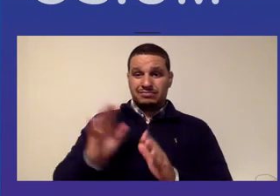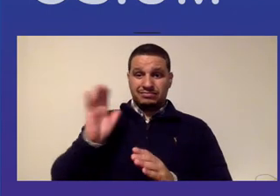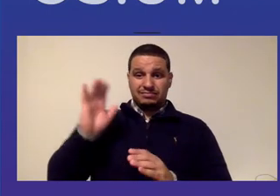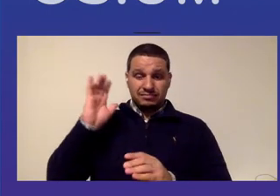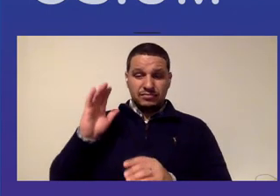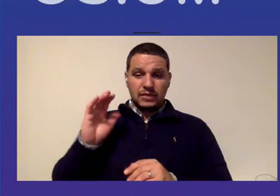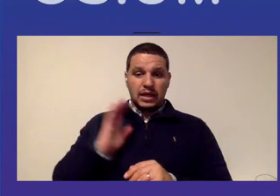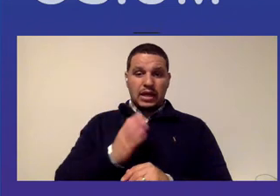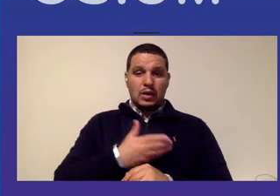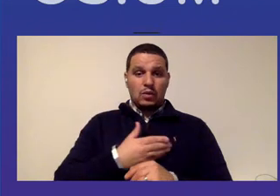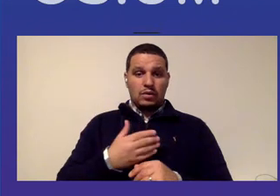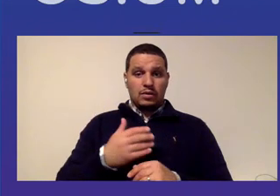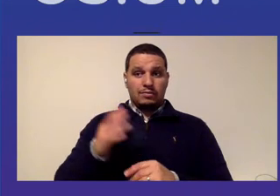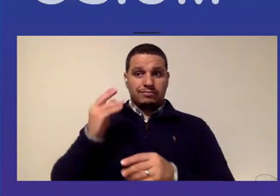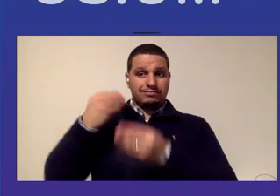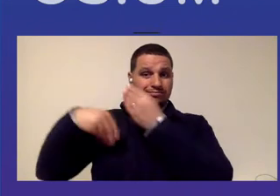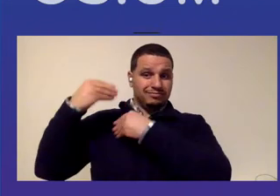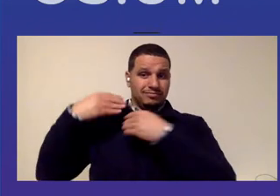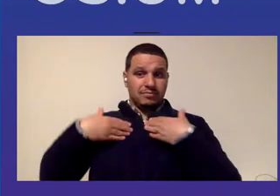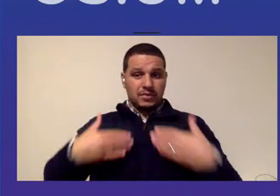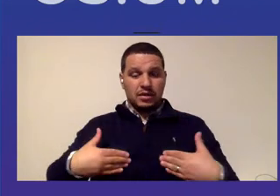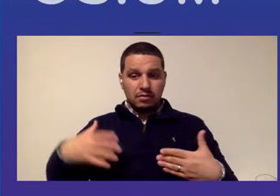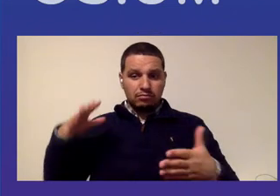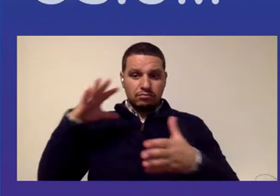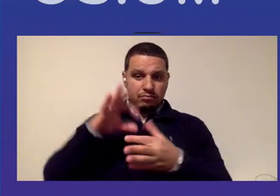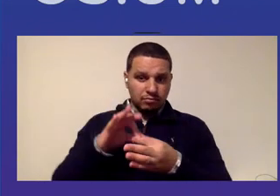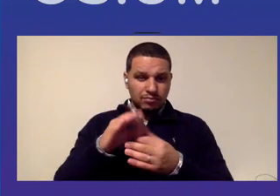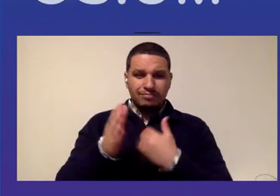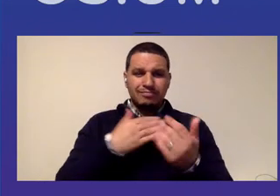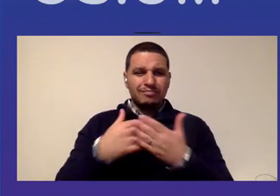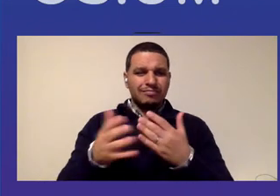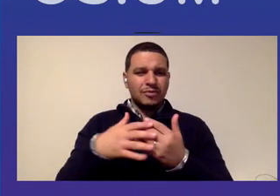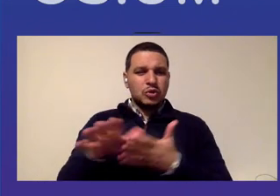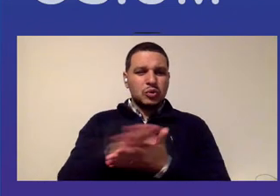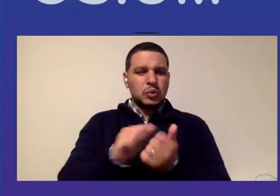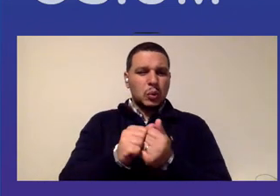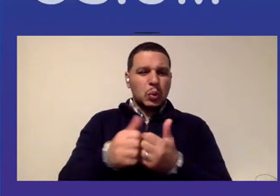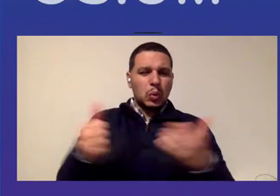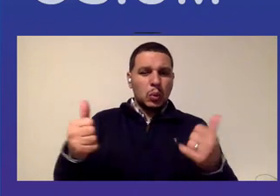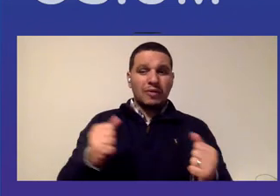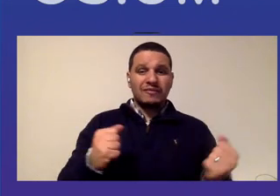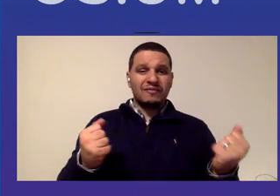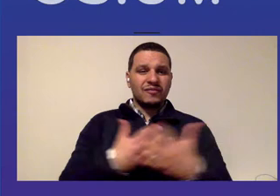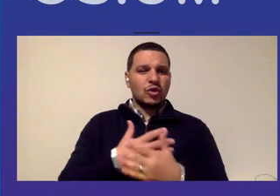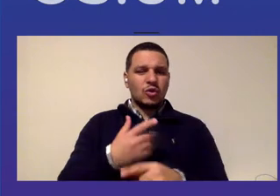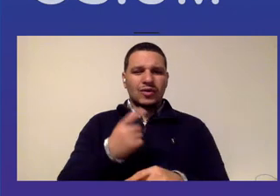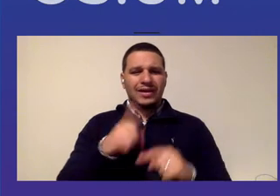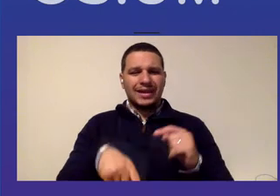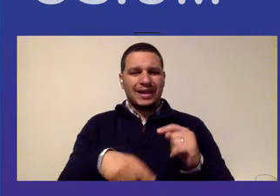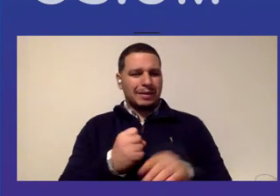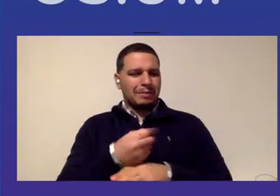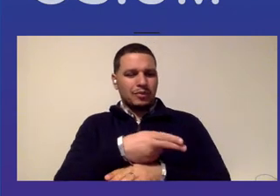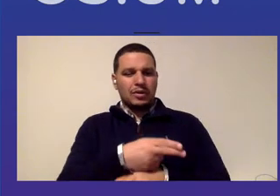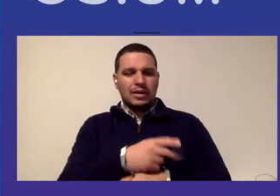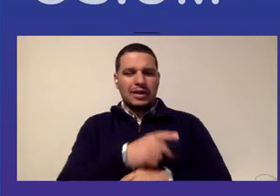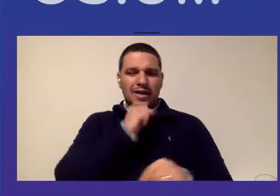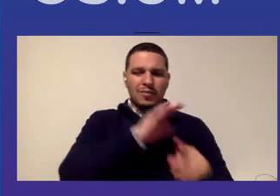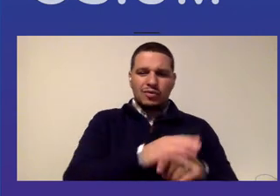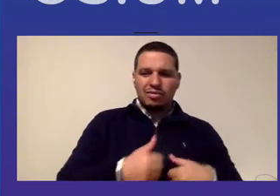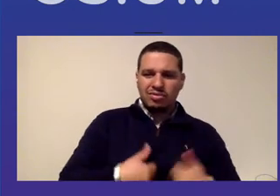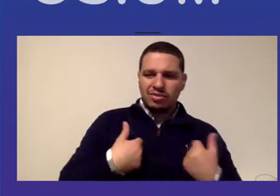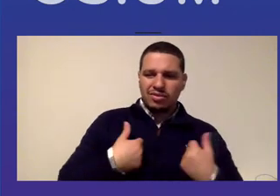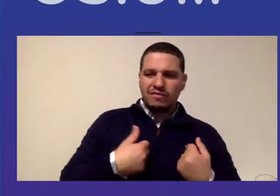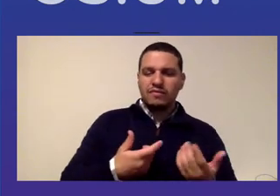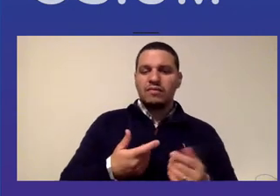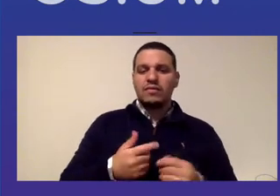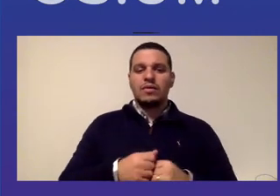together despite being torn apart. When fear was no match for the affirmation of life. When those who came